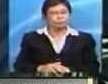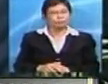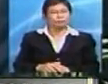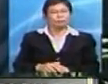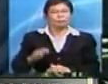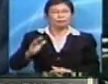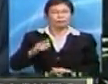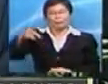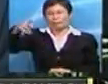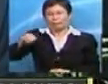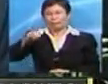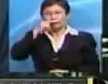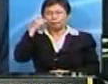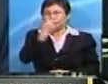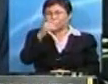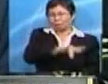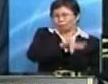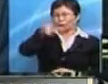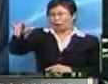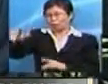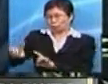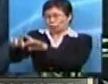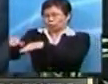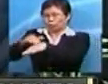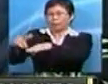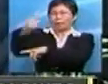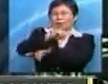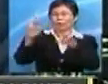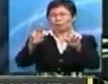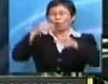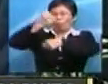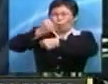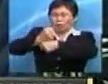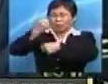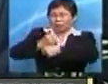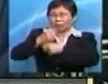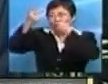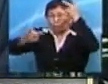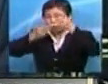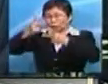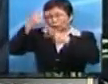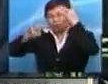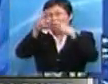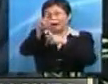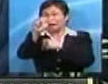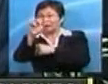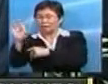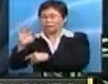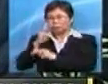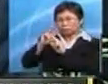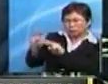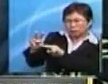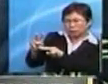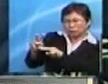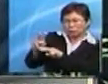Our Prime Minister has decided to travel to Perth on Wednesday for a working visit to Pearce Air Force Base to see the